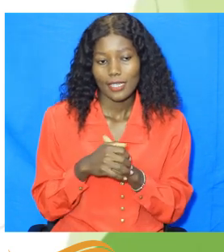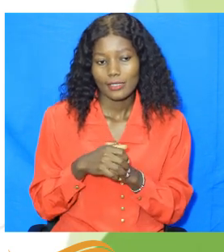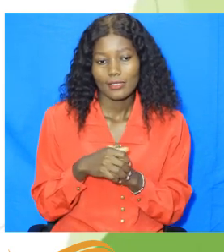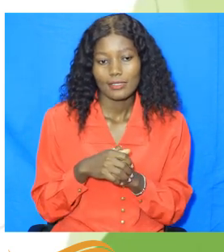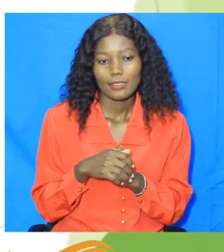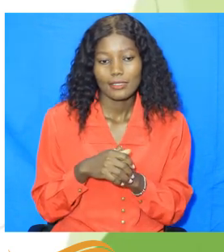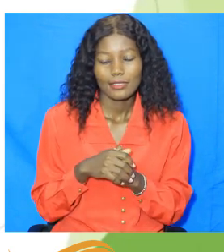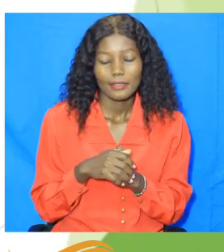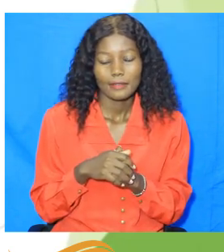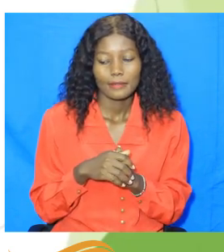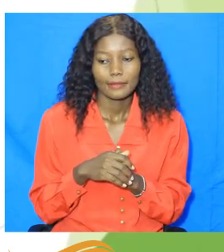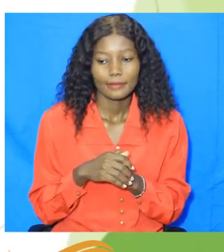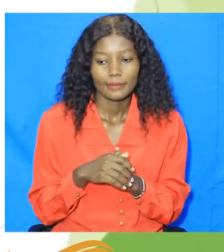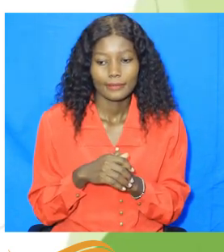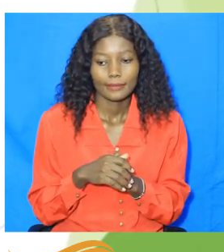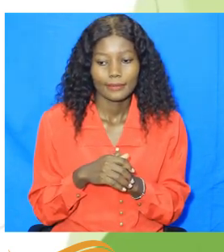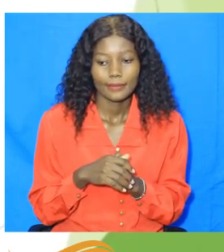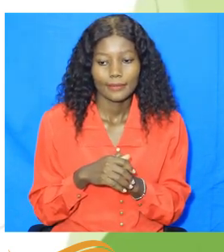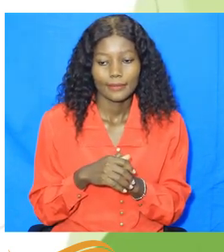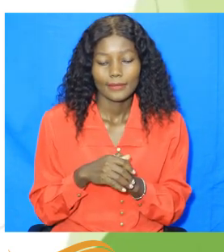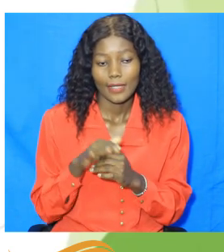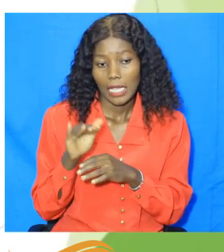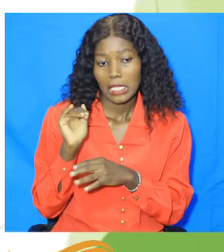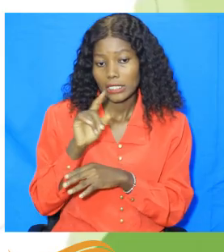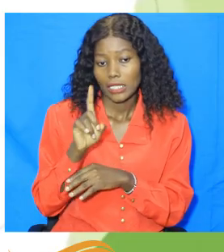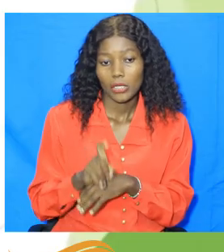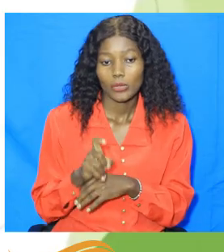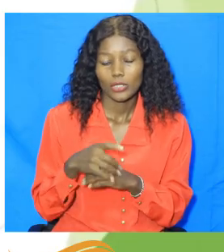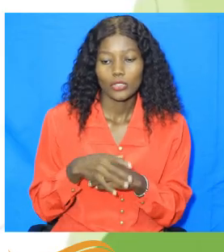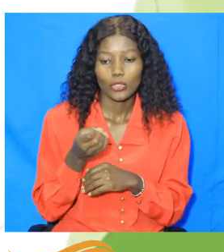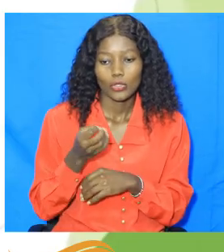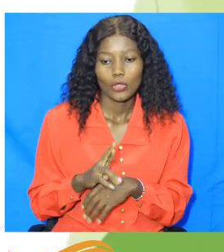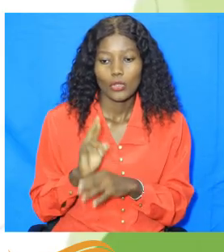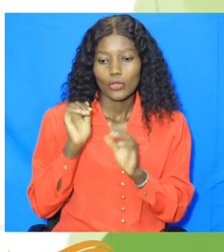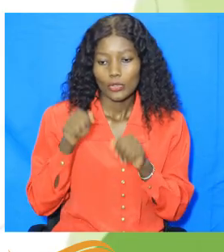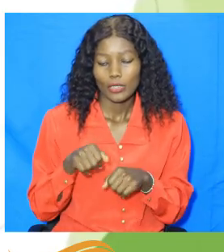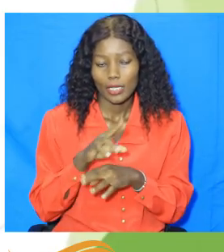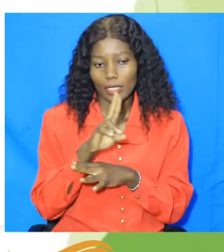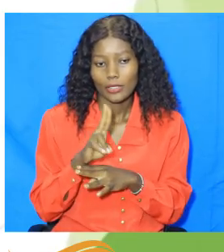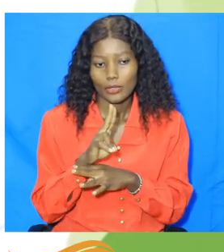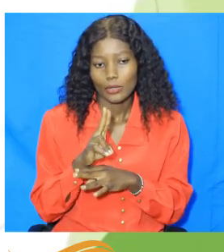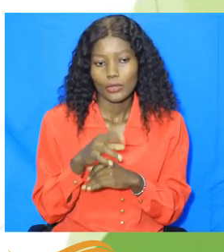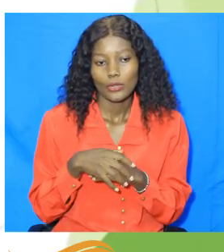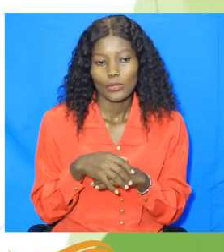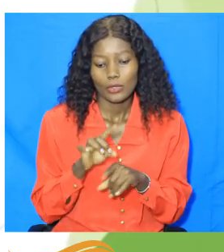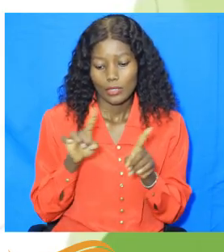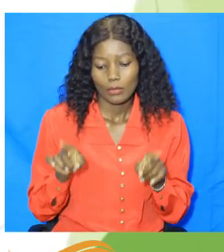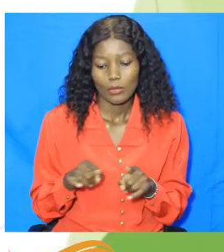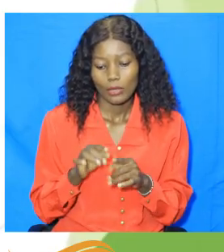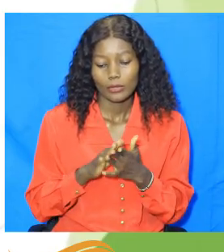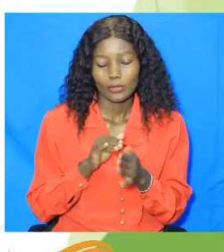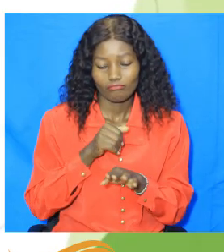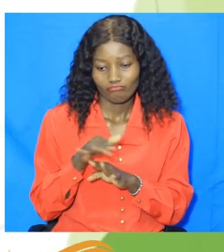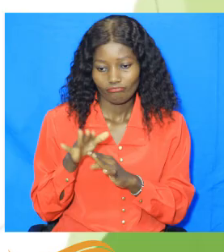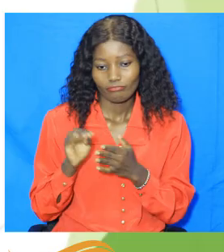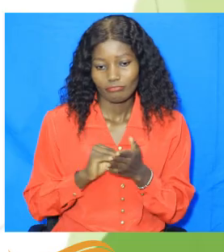um, you can just unmute and ask, or you can also use the chat box. Then we'll get back to